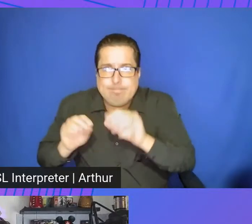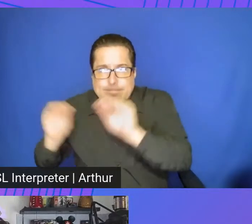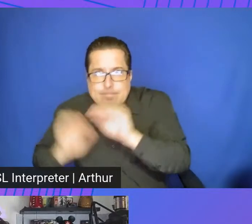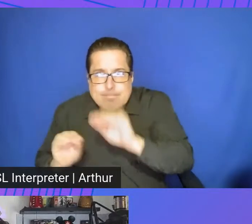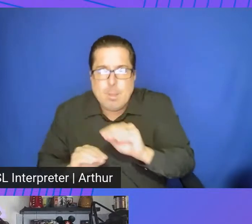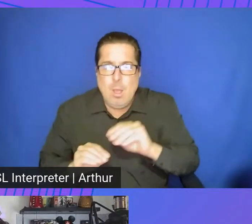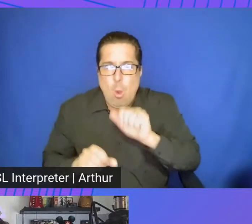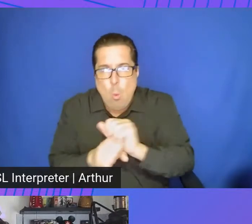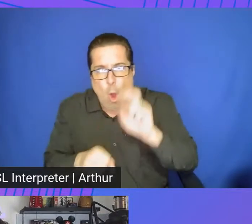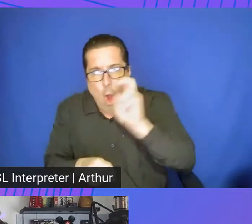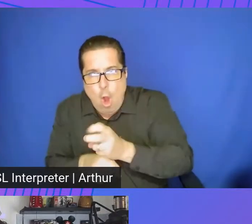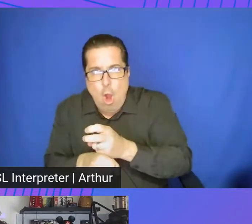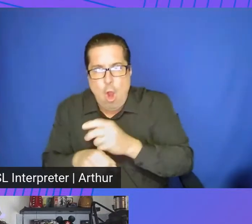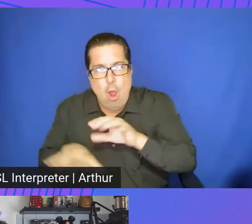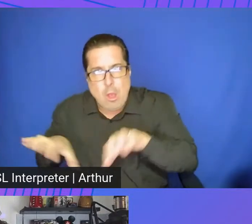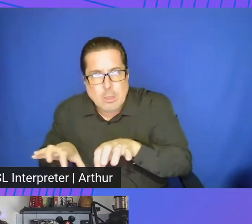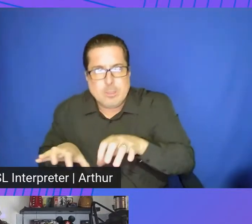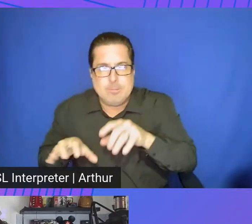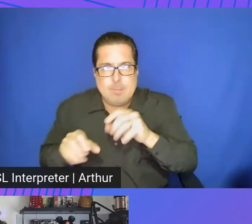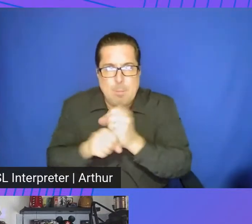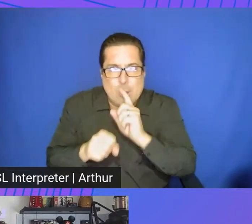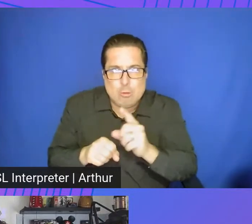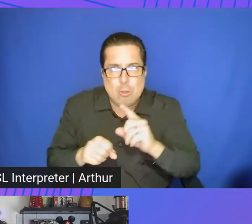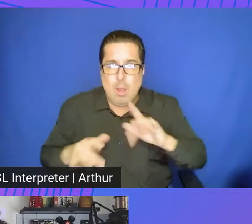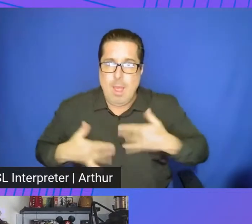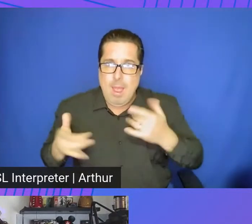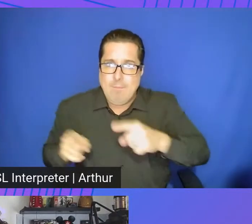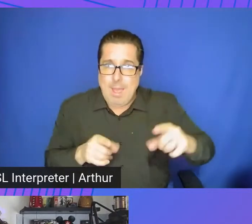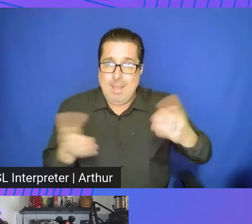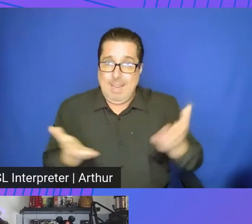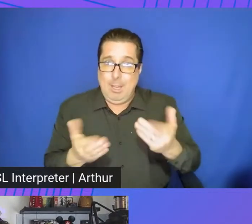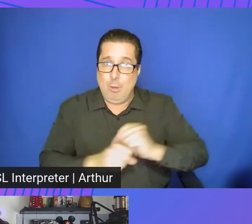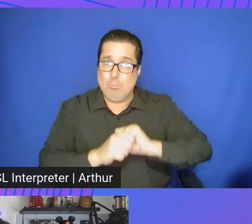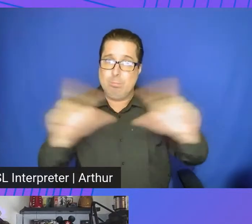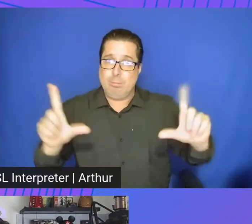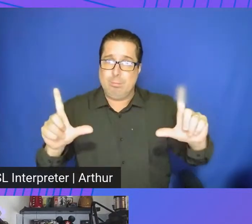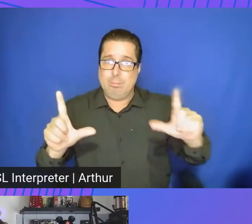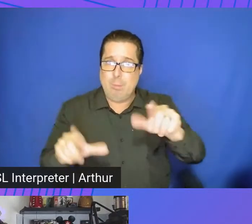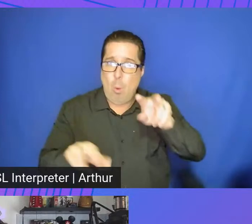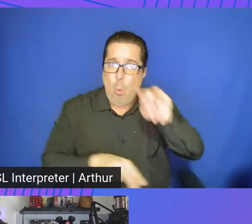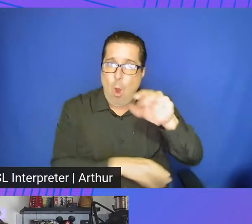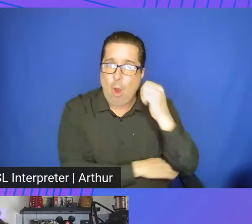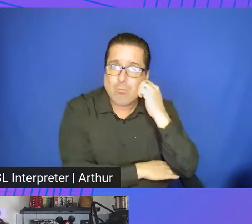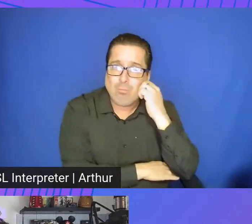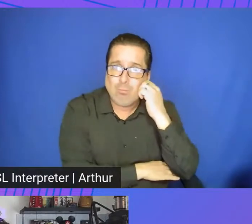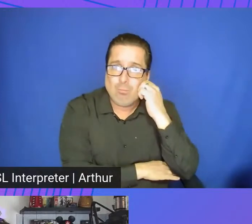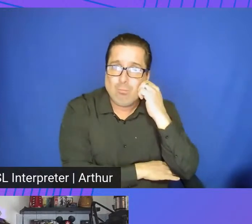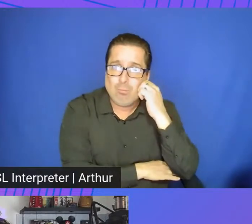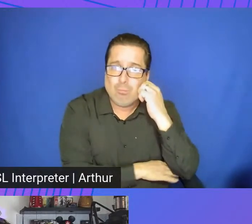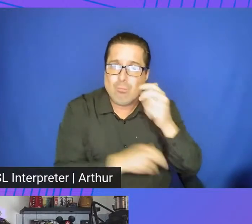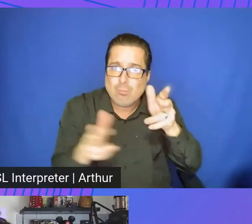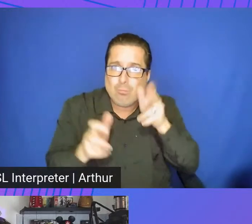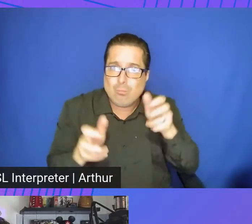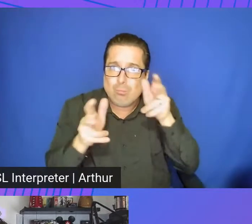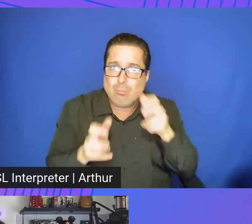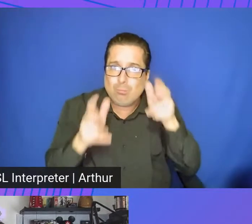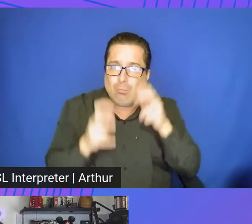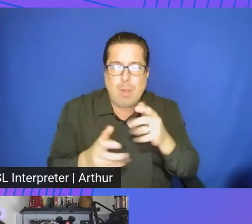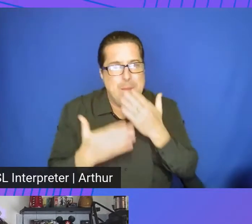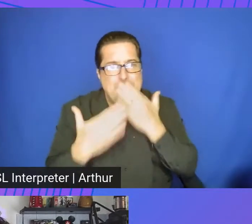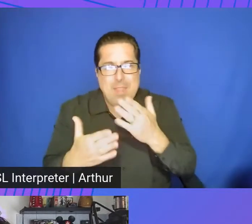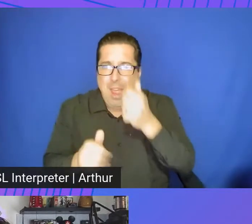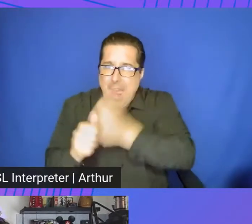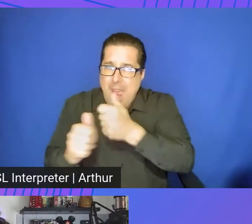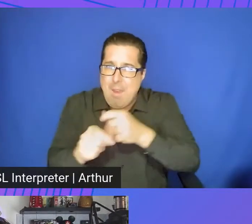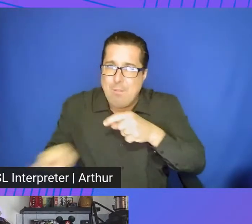who's worked on the event that we have here today. Thank you all. Please enjoy what it is that we've